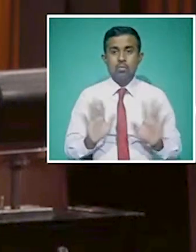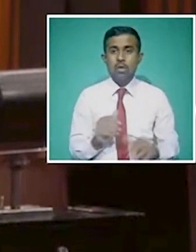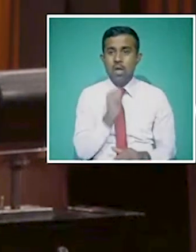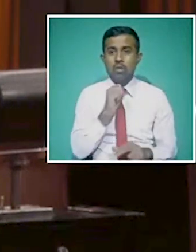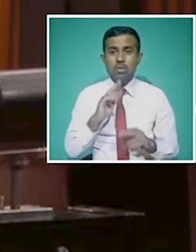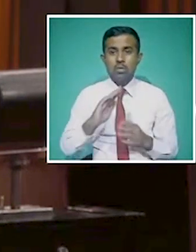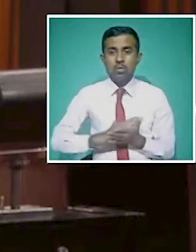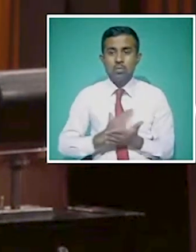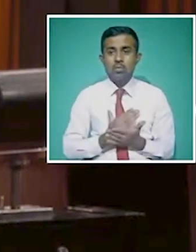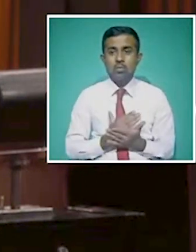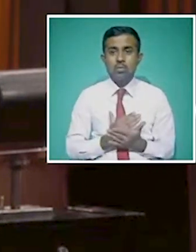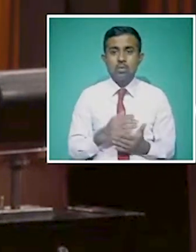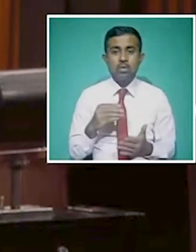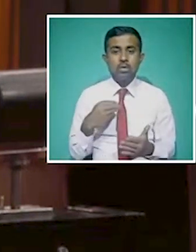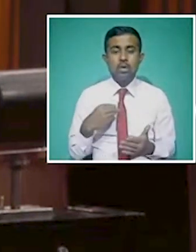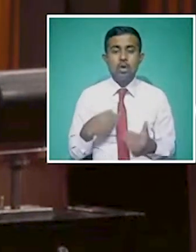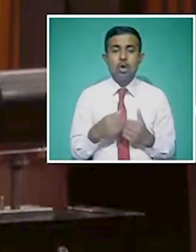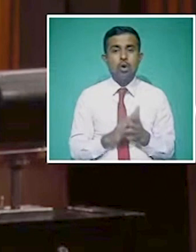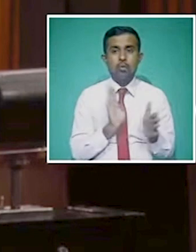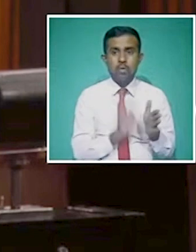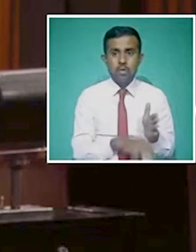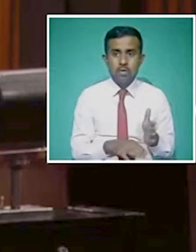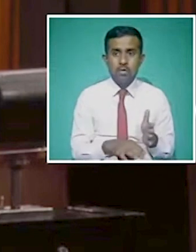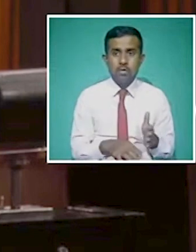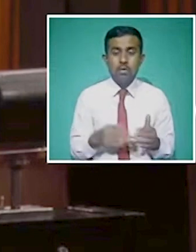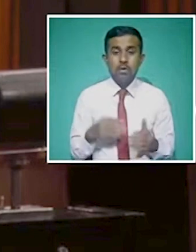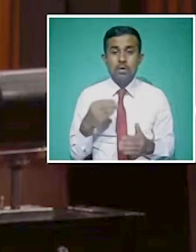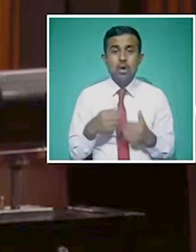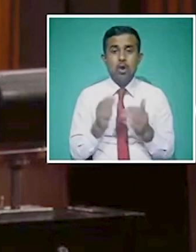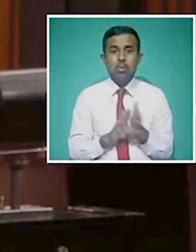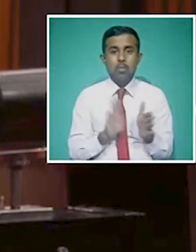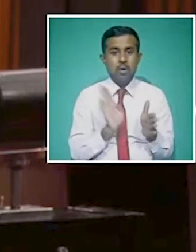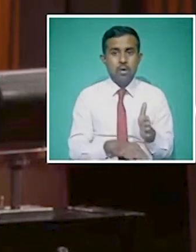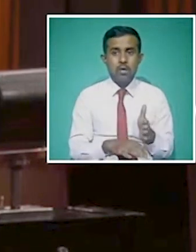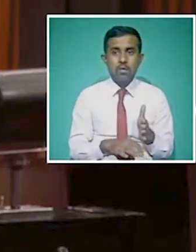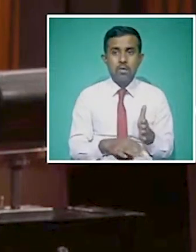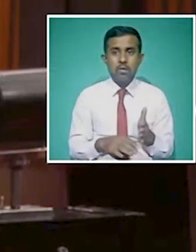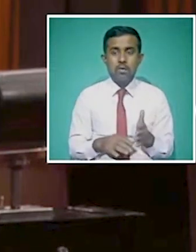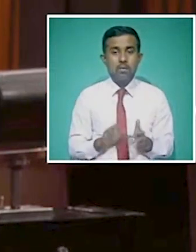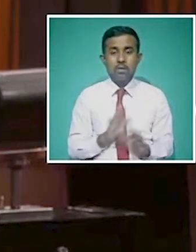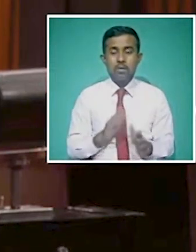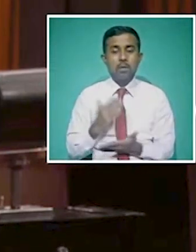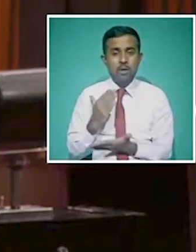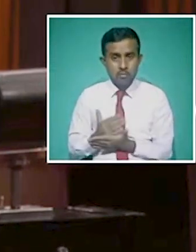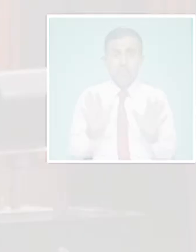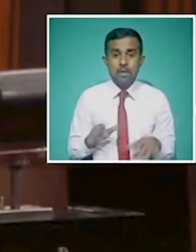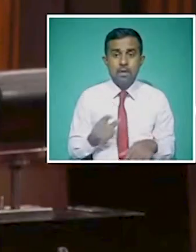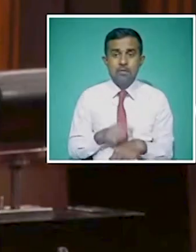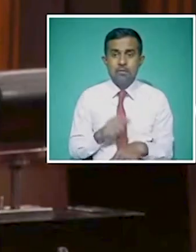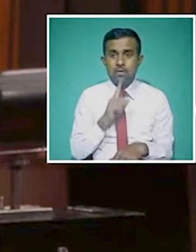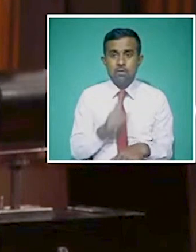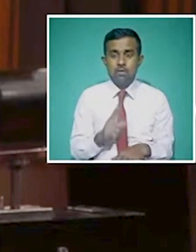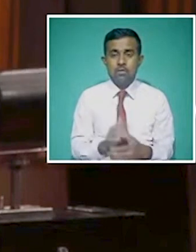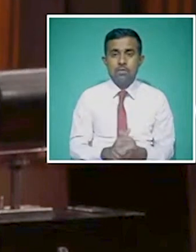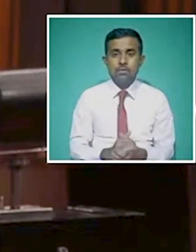kyan ne. Bekko me naya mulumani ma kapaharin na. Api naya mulumani ma kapaharin na te, api me prativivagat karan ne kirillan ne. Eka tahari udhau karan na. You know,